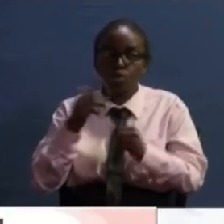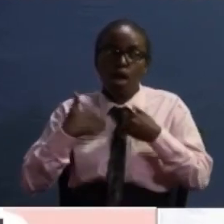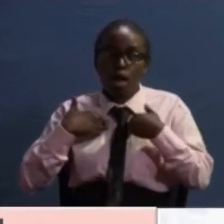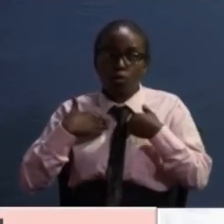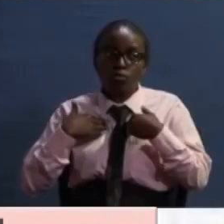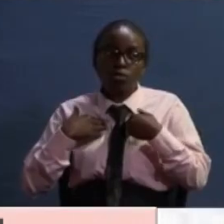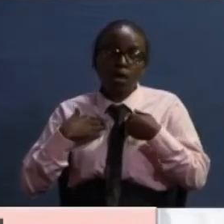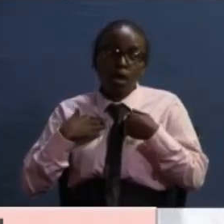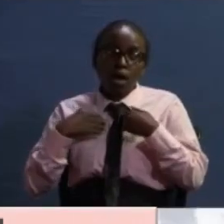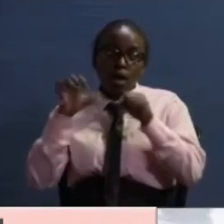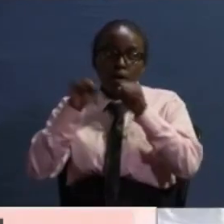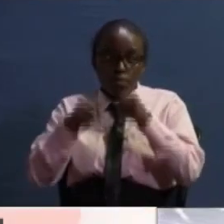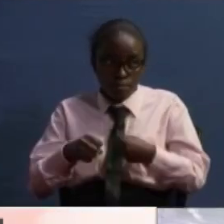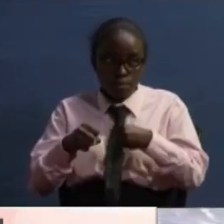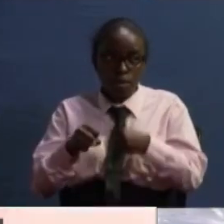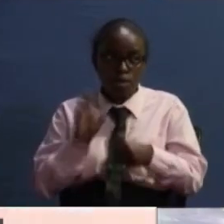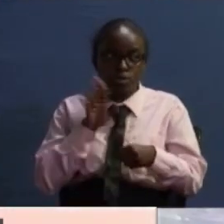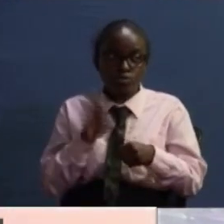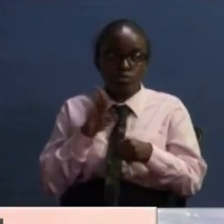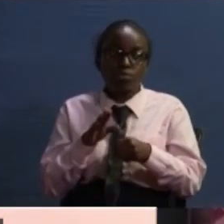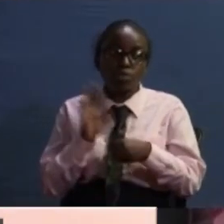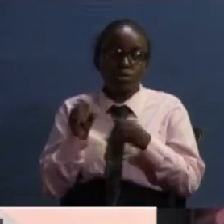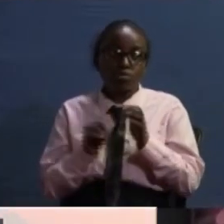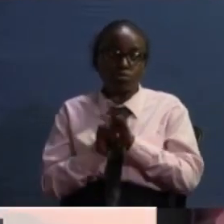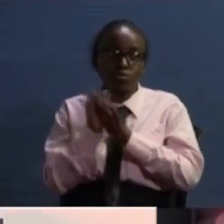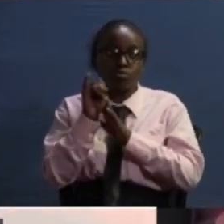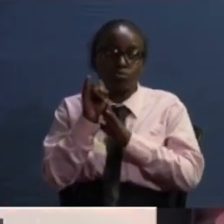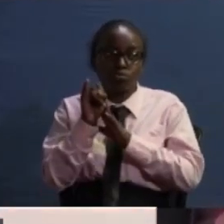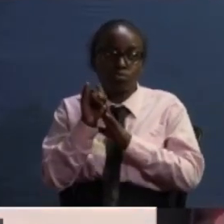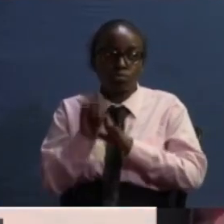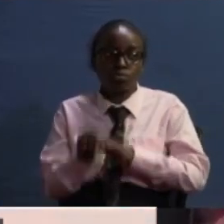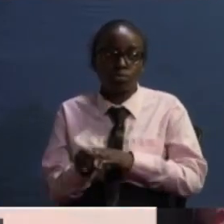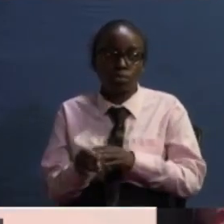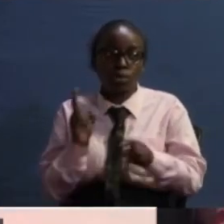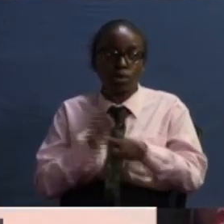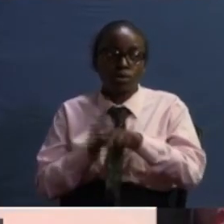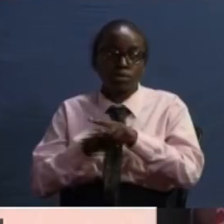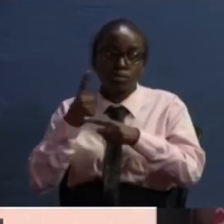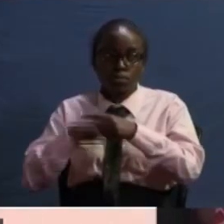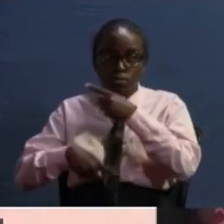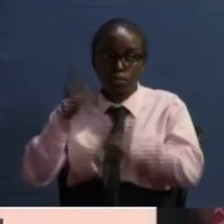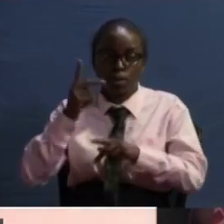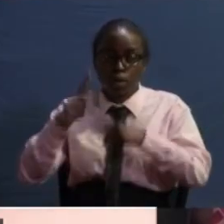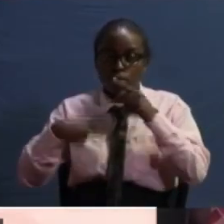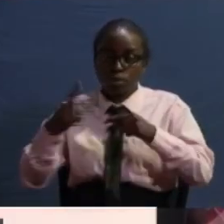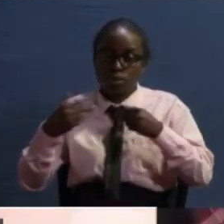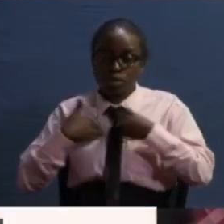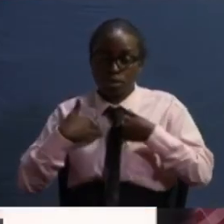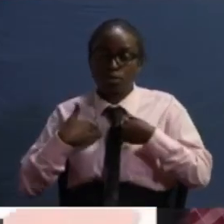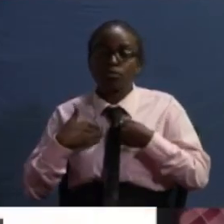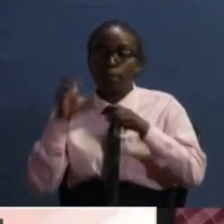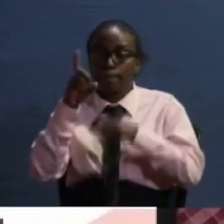katika kuwezesha wanawake kiuchumi. This was a competitive bidding process. I must give them a lot of